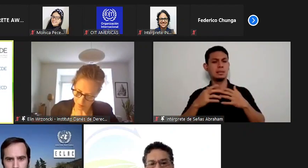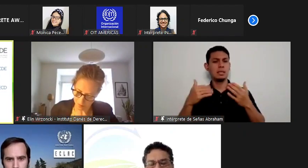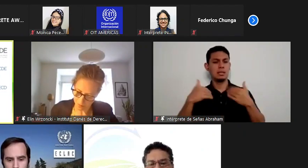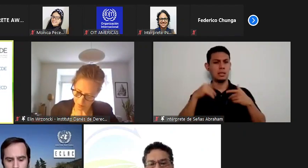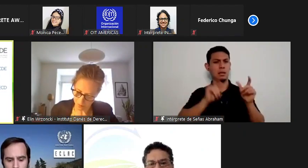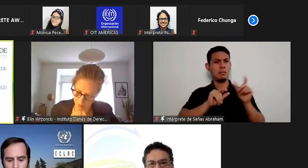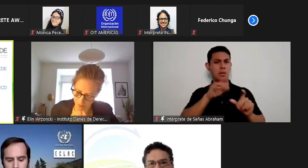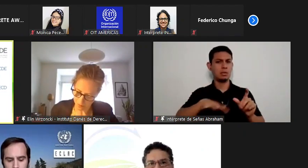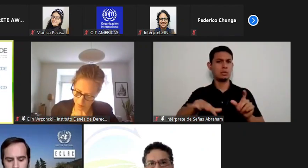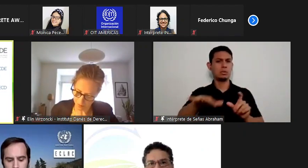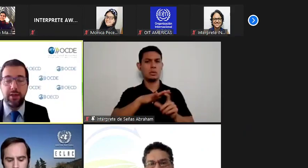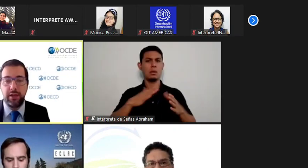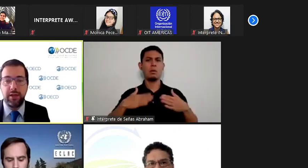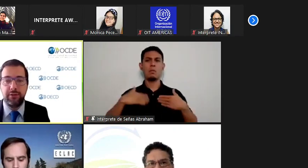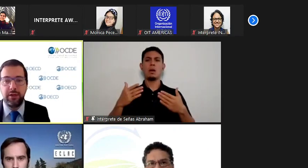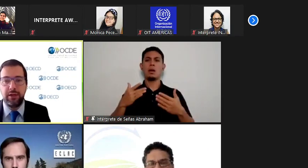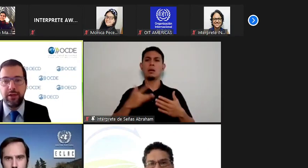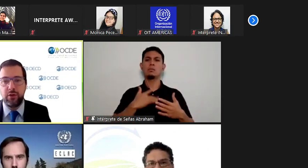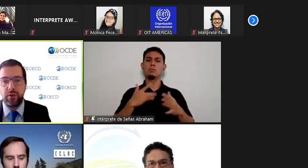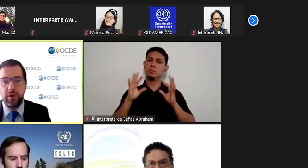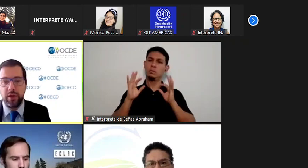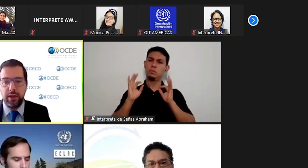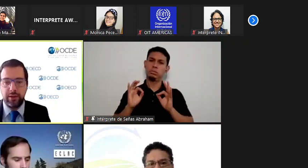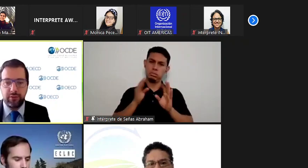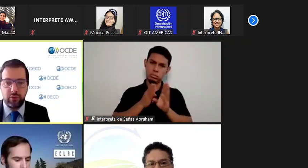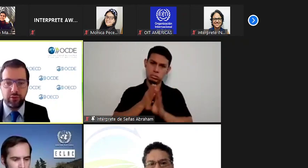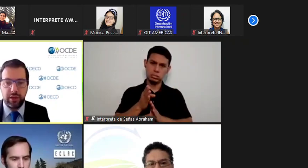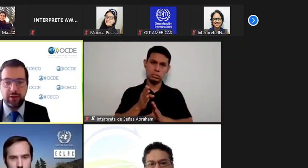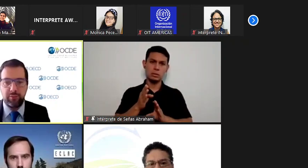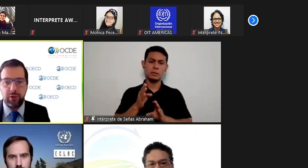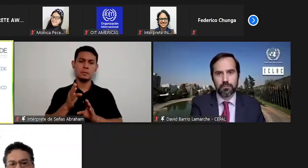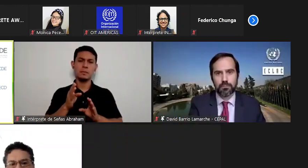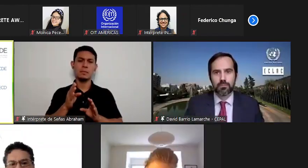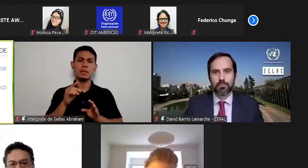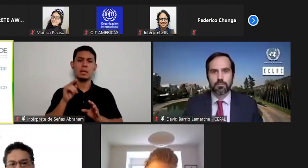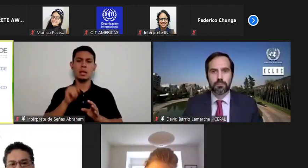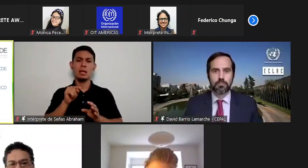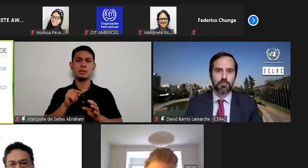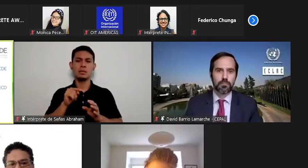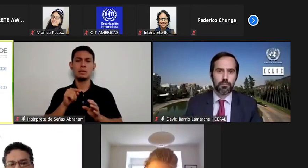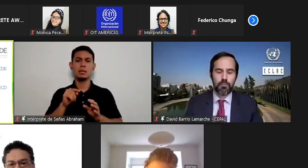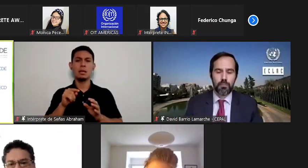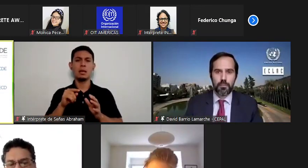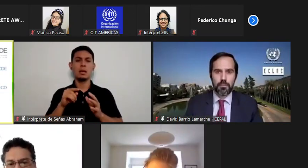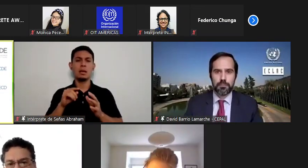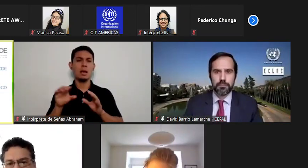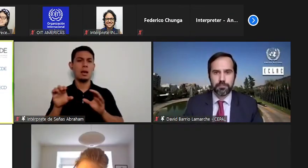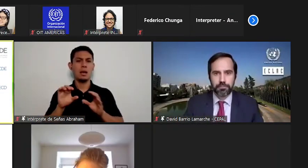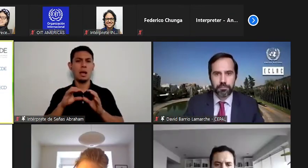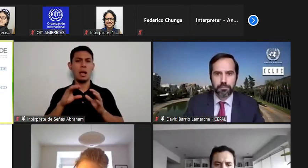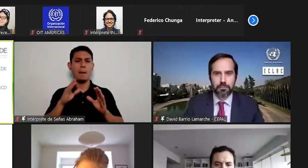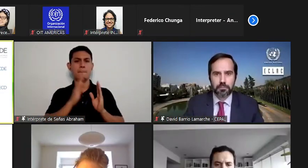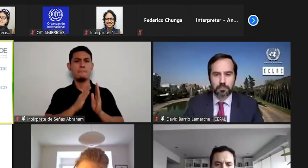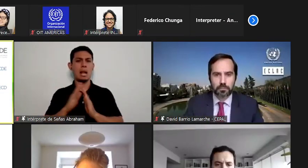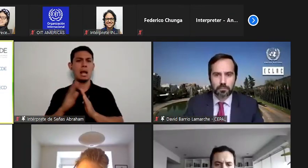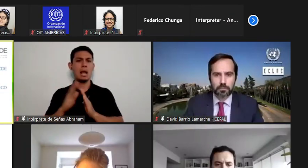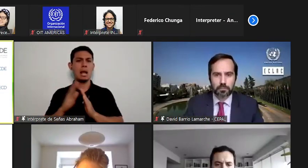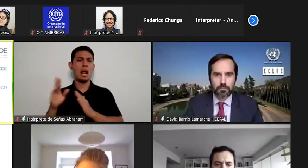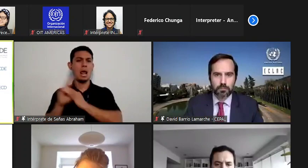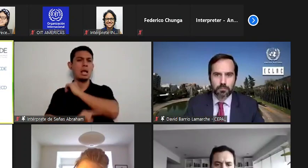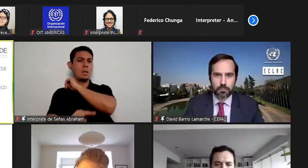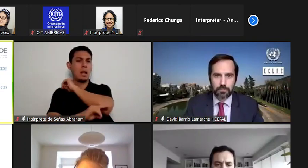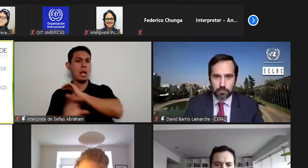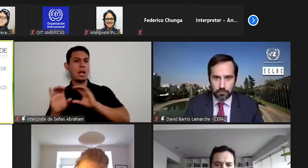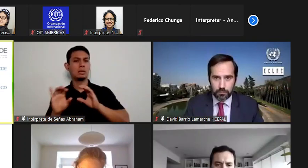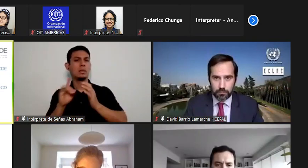you think that uh for these uh association to have the due diligence with these uh